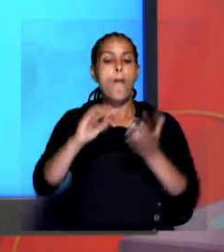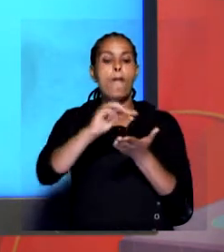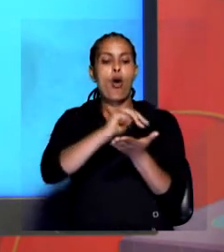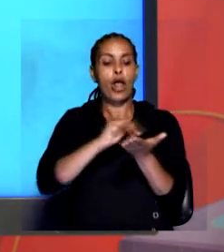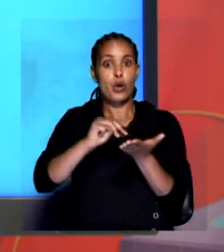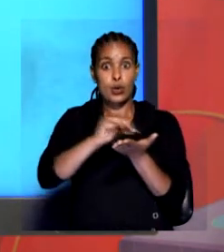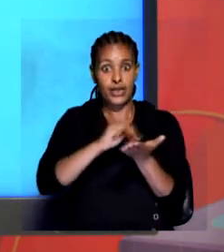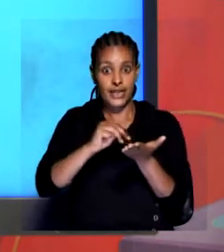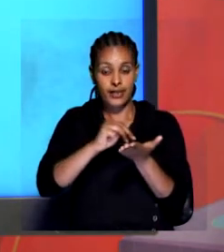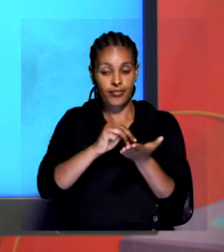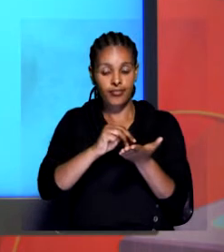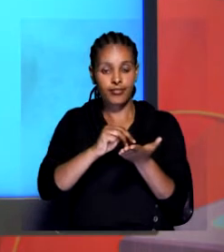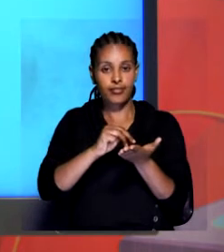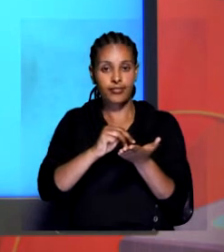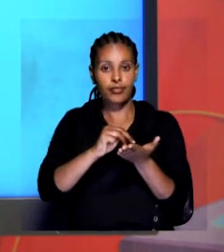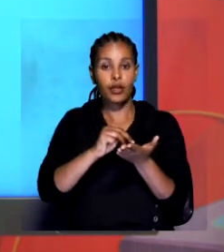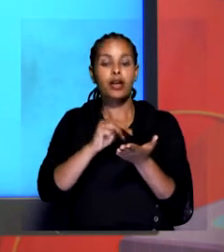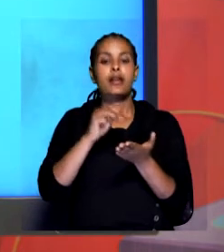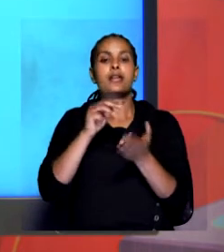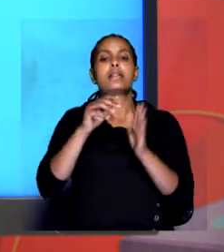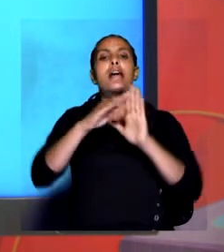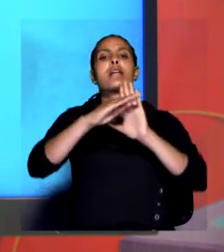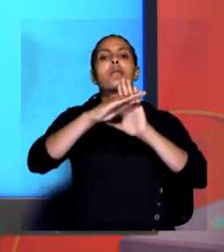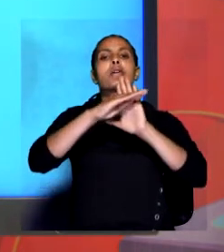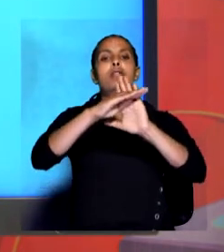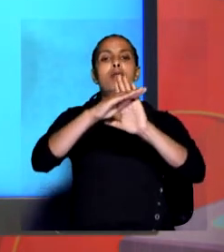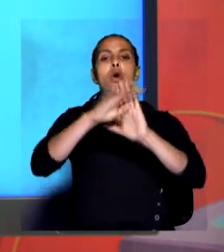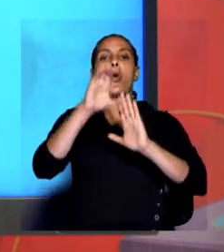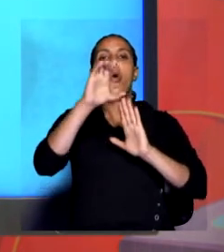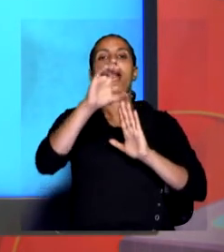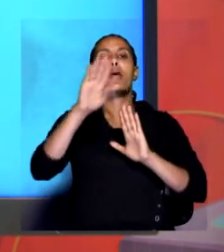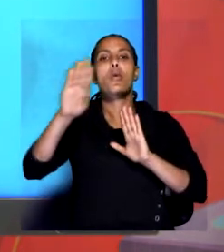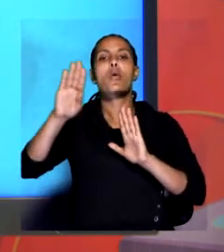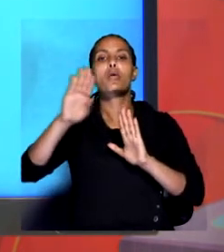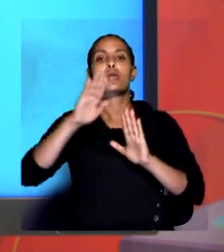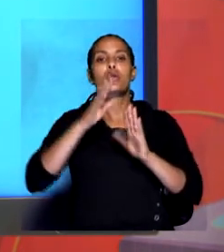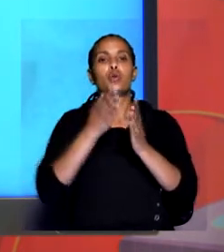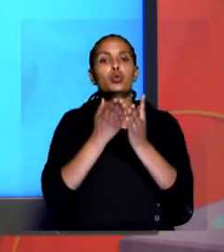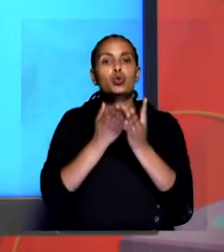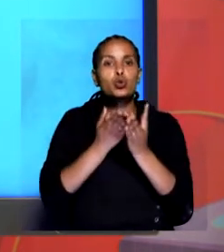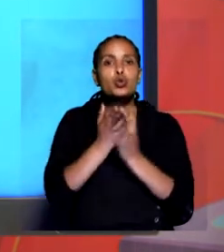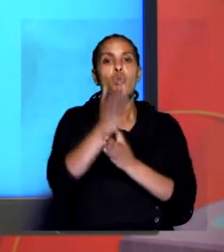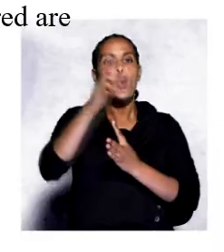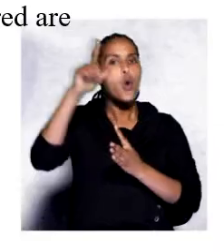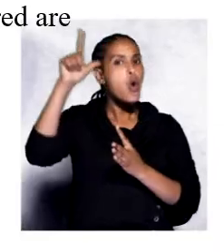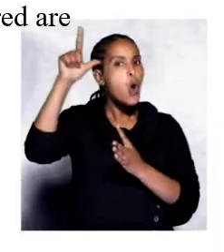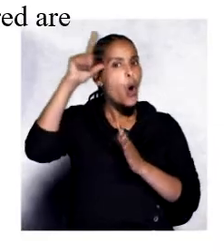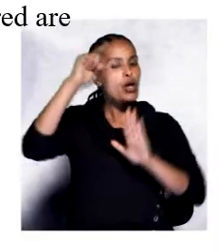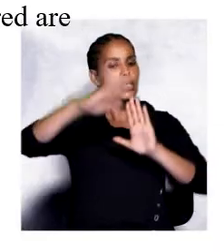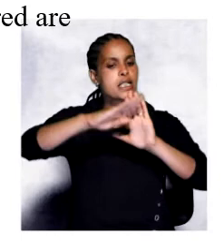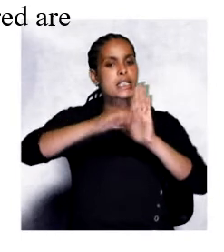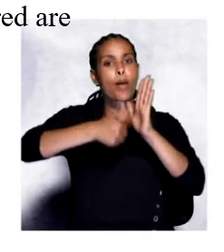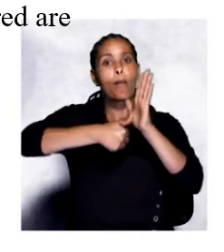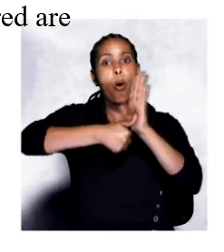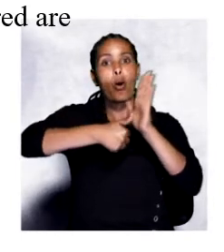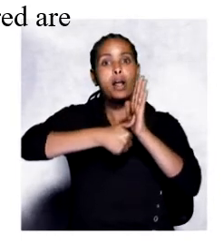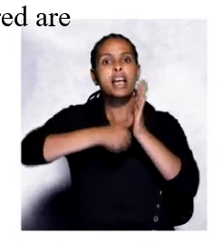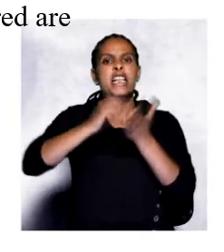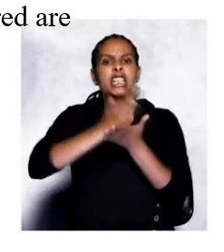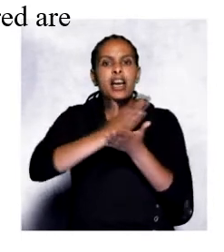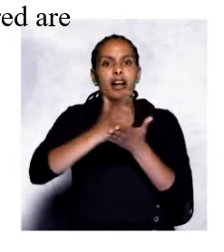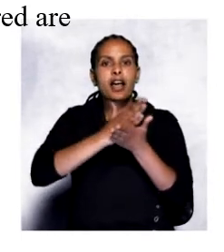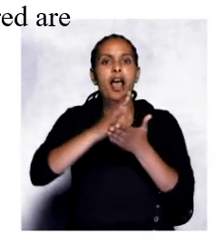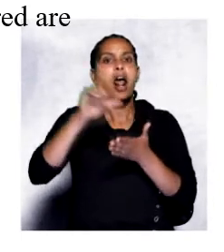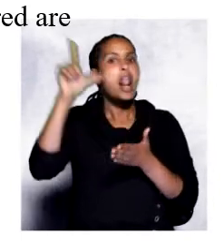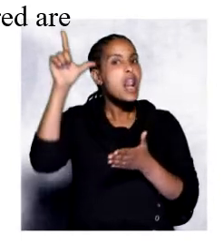molecules. The representation of covalent bond through Lewis symbol and shared electron pair is called